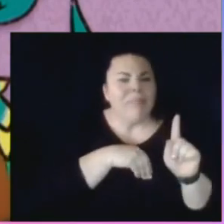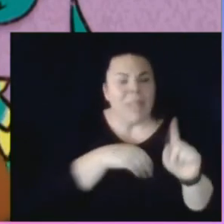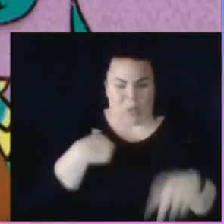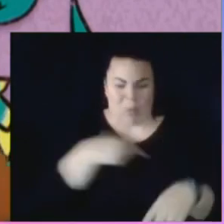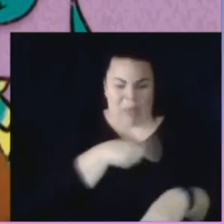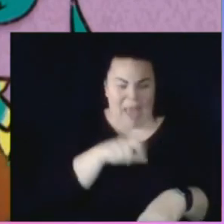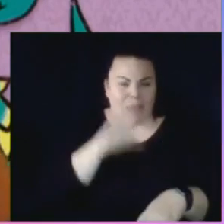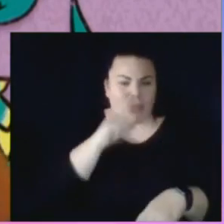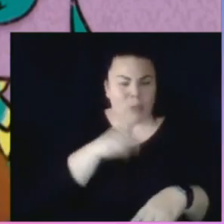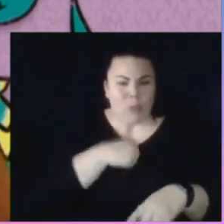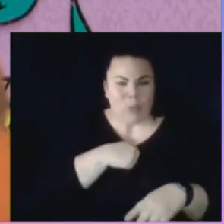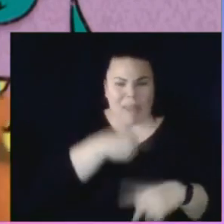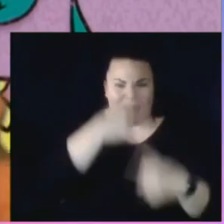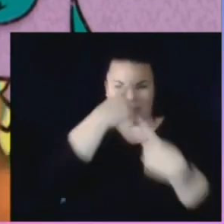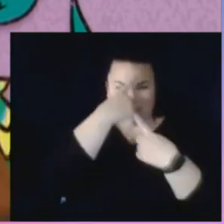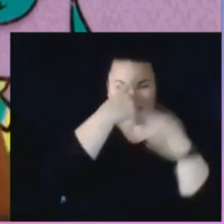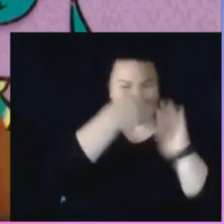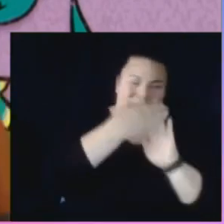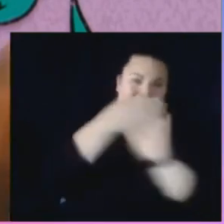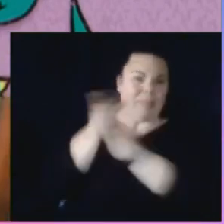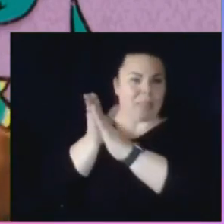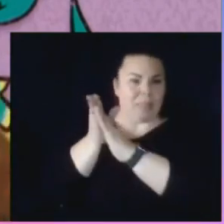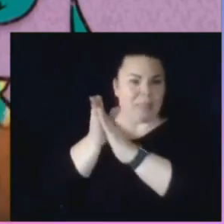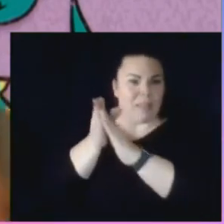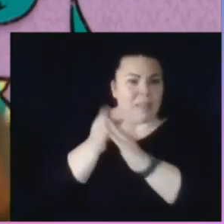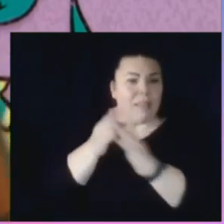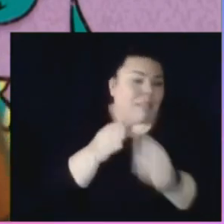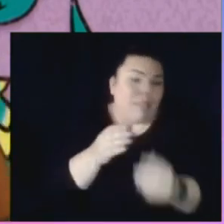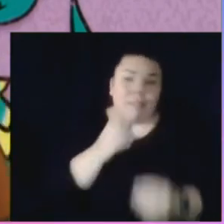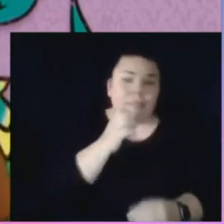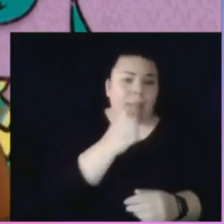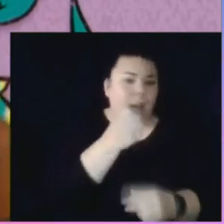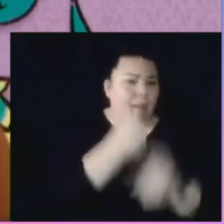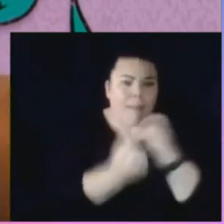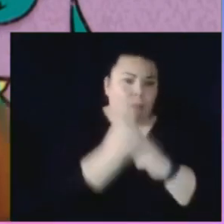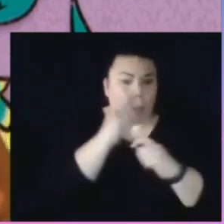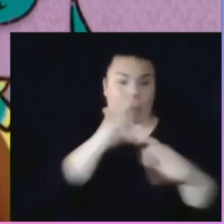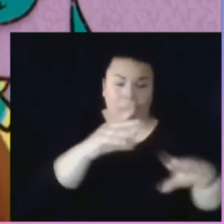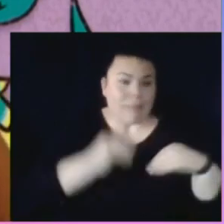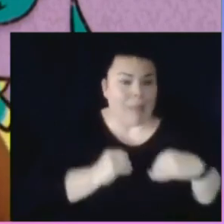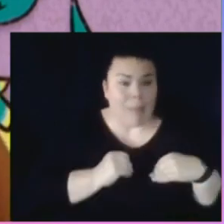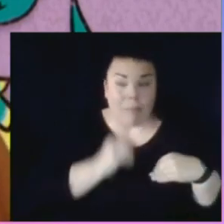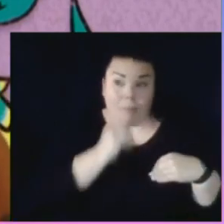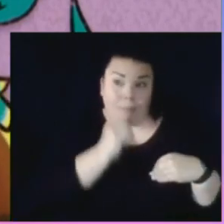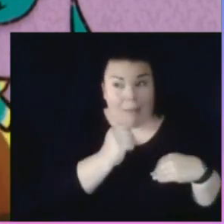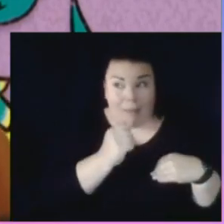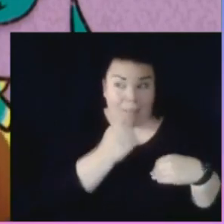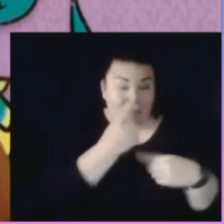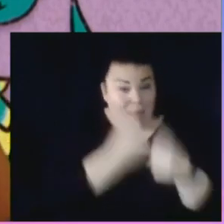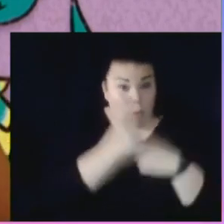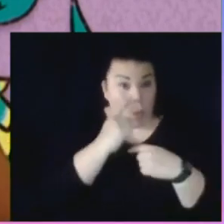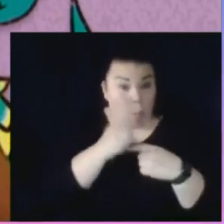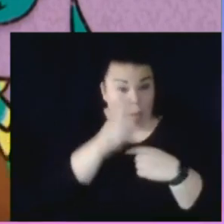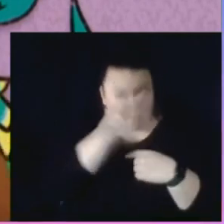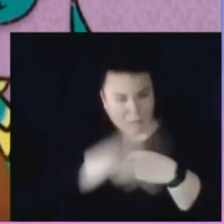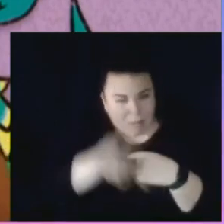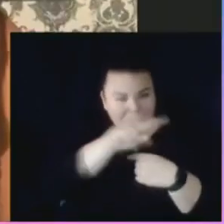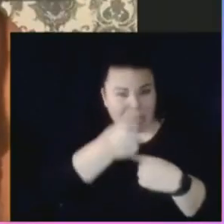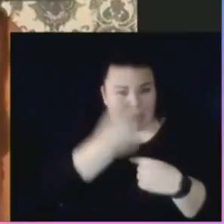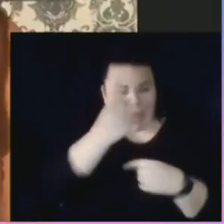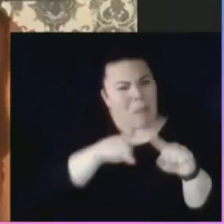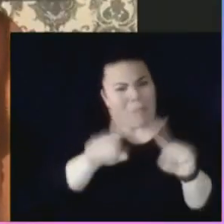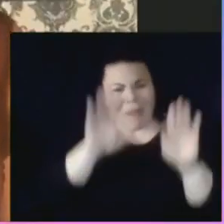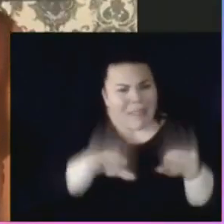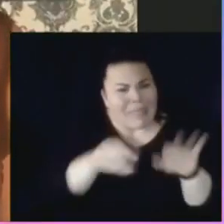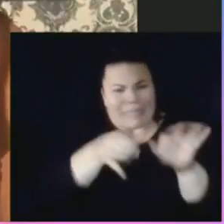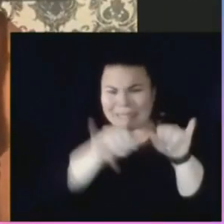everyone needs to know everything about us in order to get us. Maybe you don't know it, but you know that we still matter, and that's what's important. That's right. And